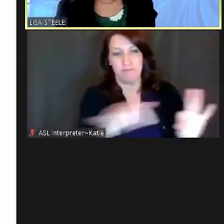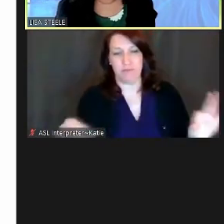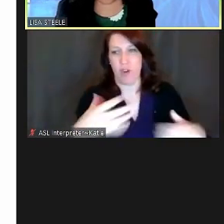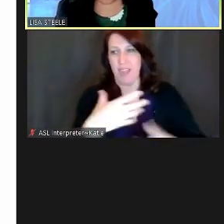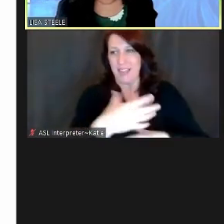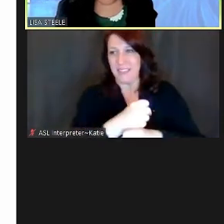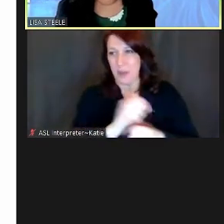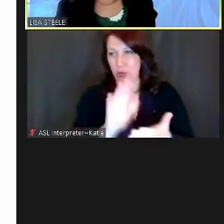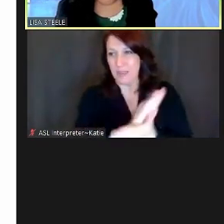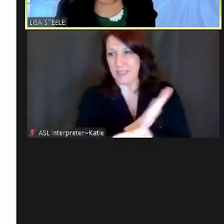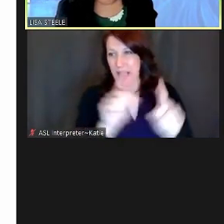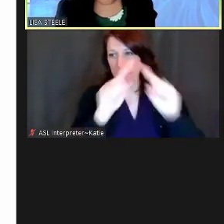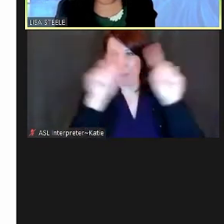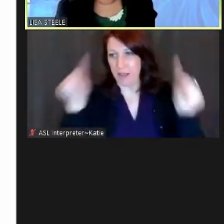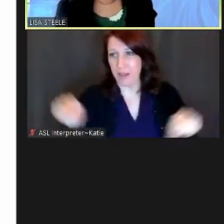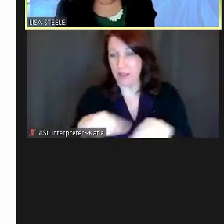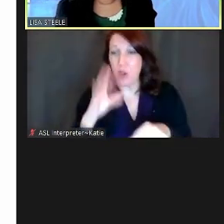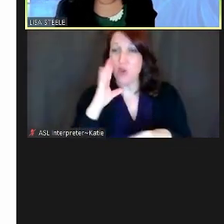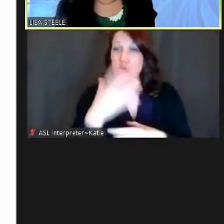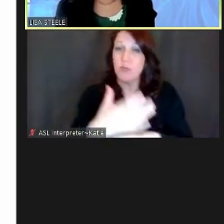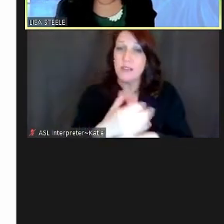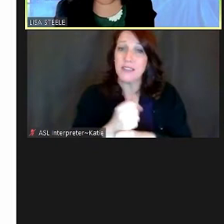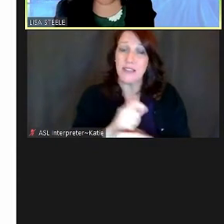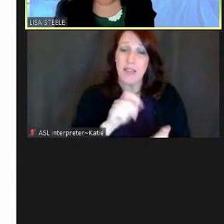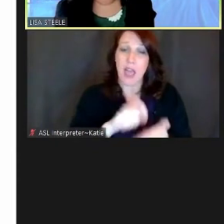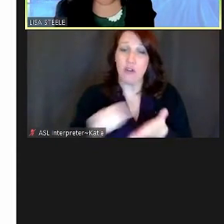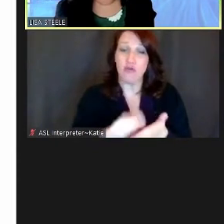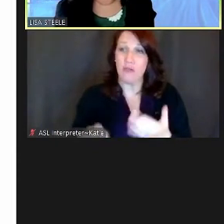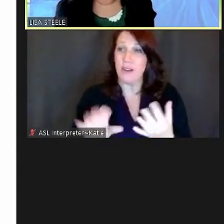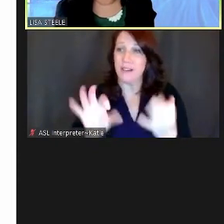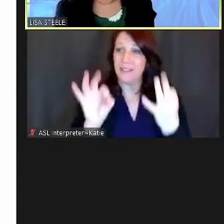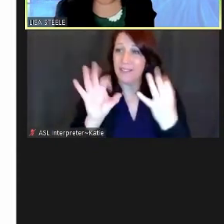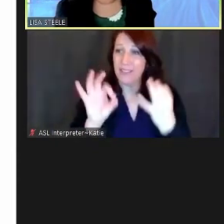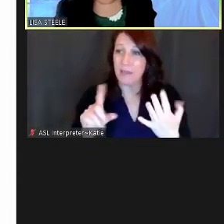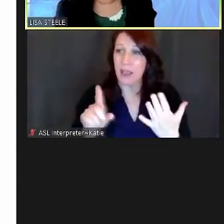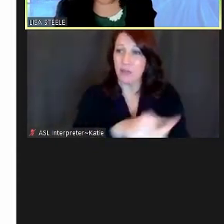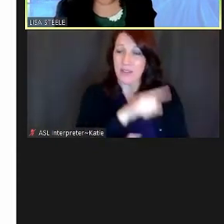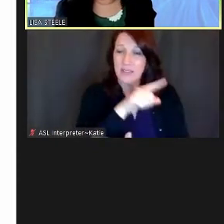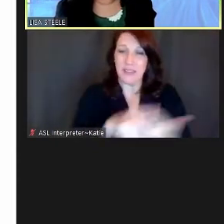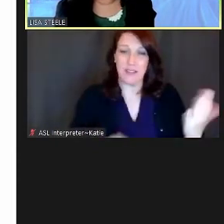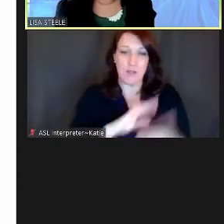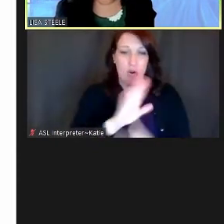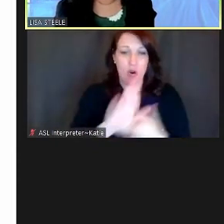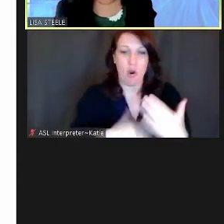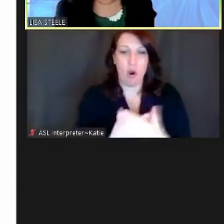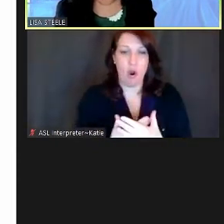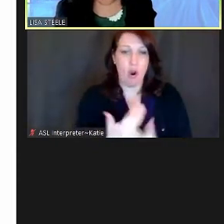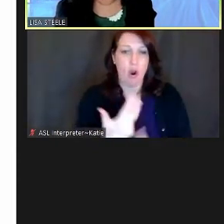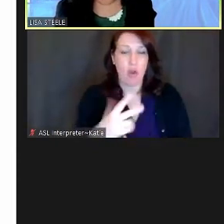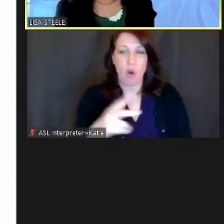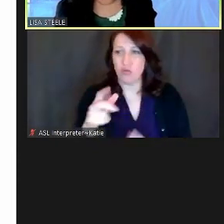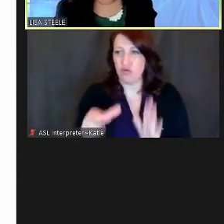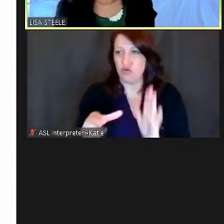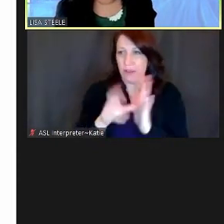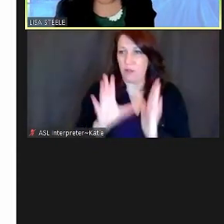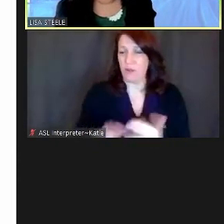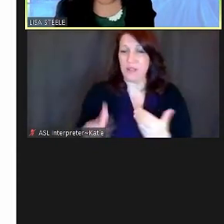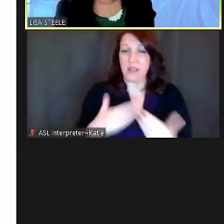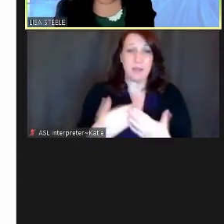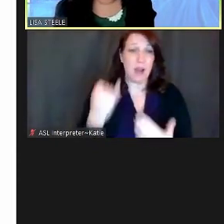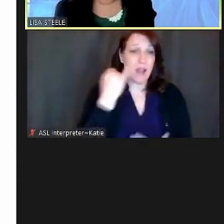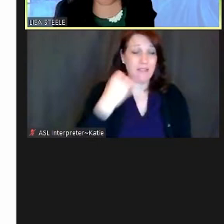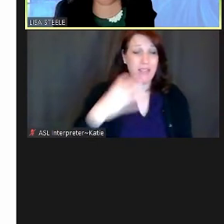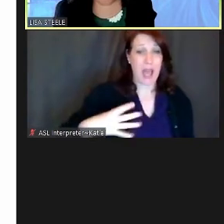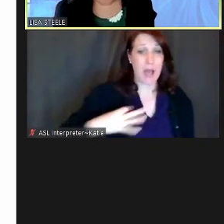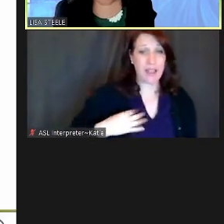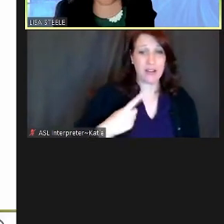written critiques of all 3 or 4 assigned reviewers, no matter whether your application was discussed or not. And if your application